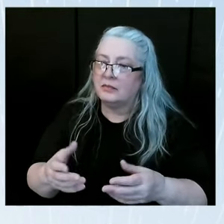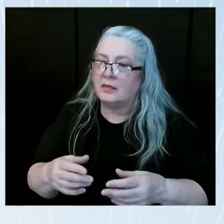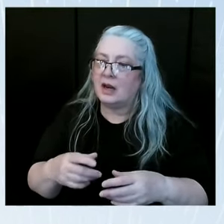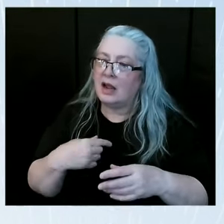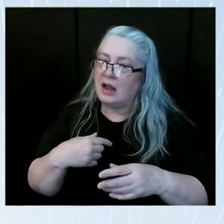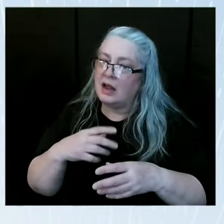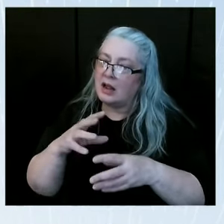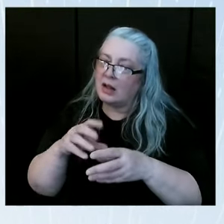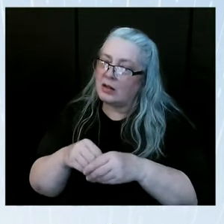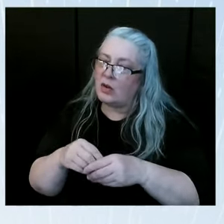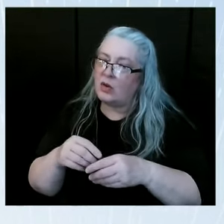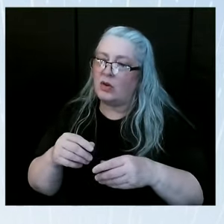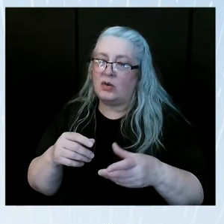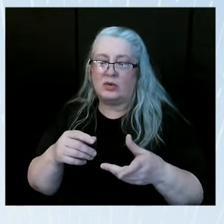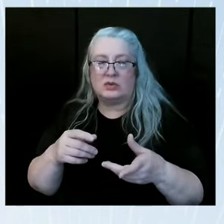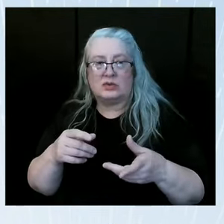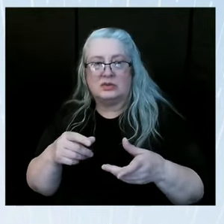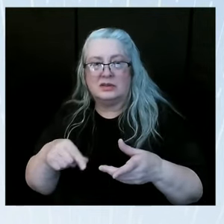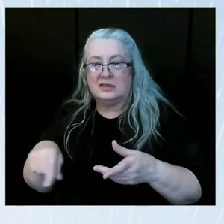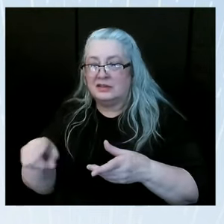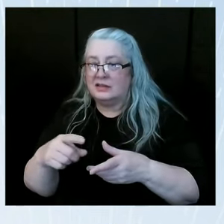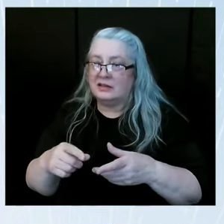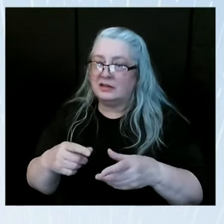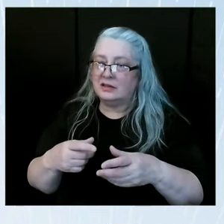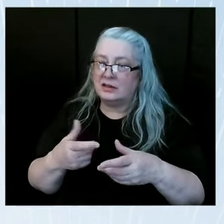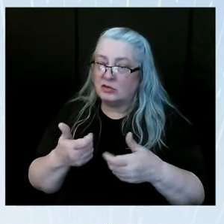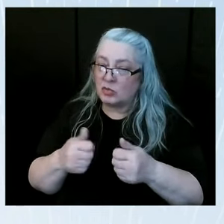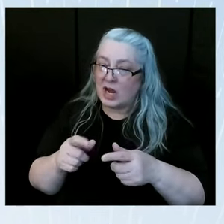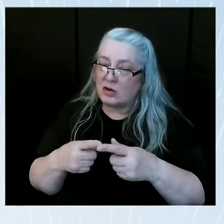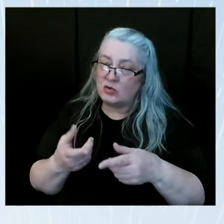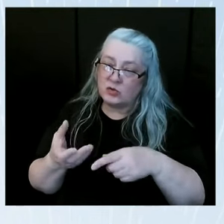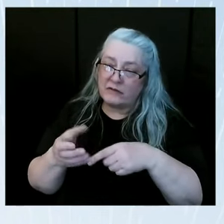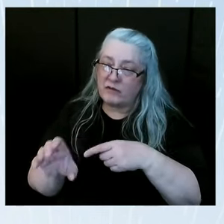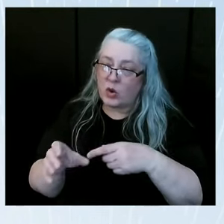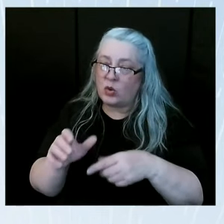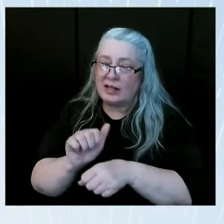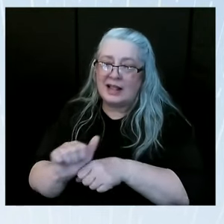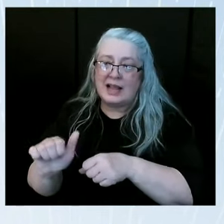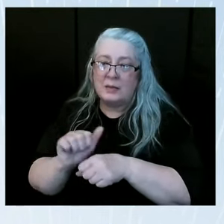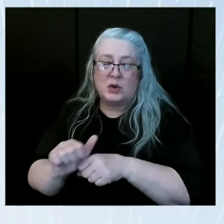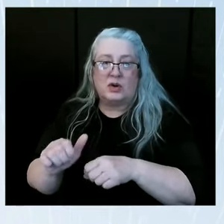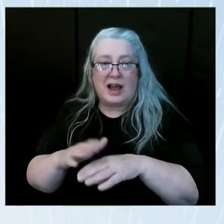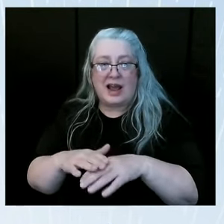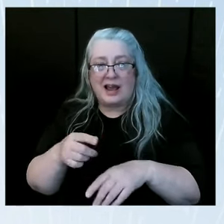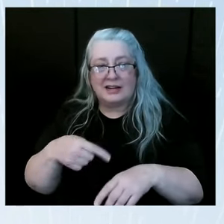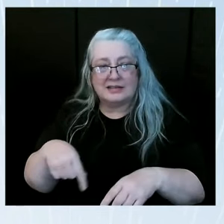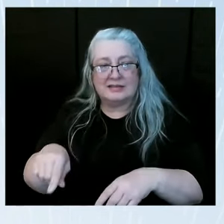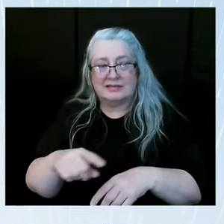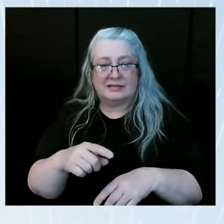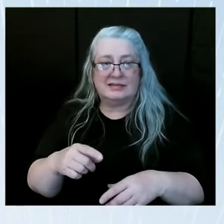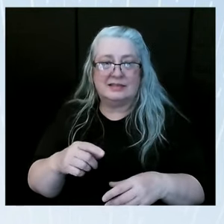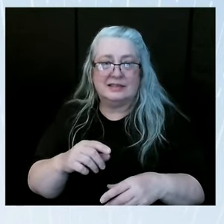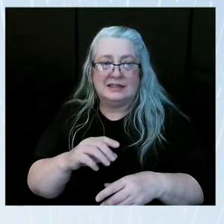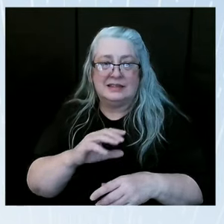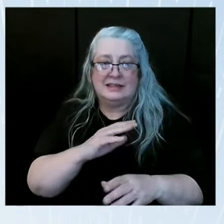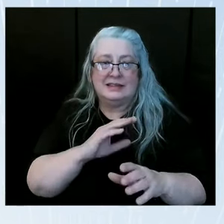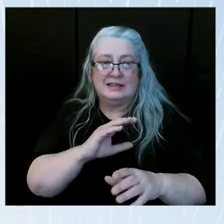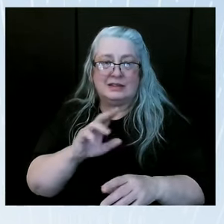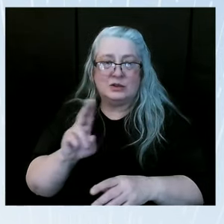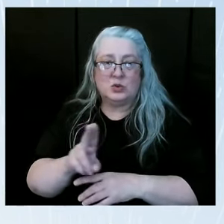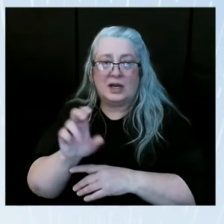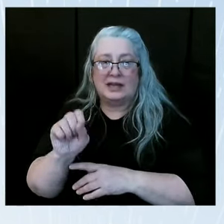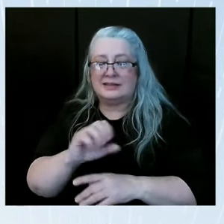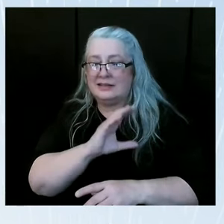the livelihoods for more of our citizens. This is foundational to the administration's worker-centric trade